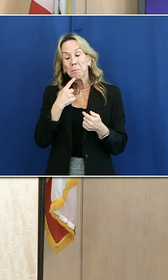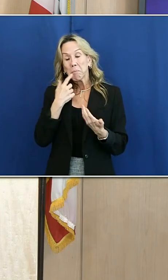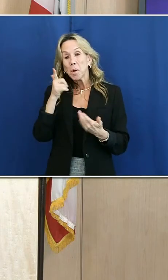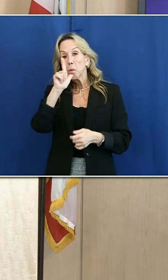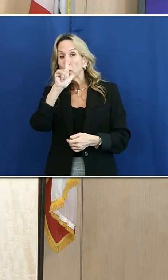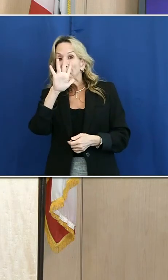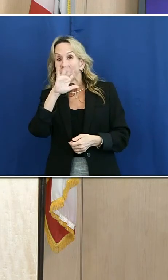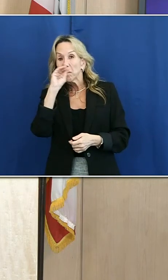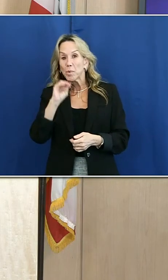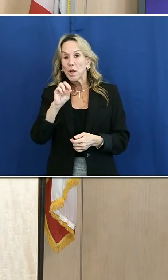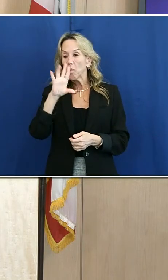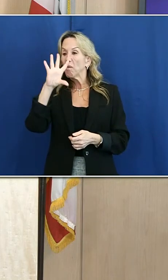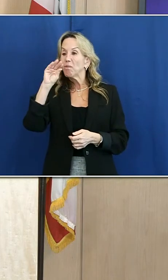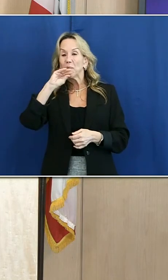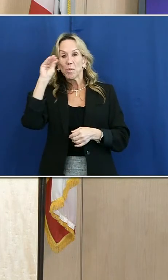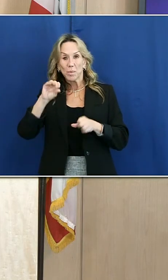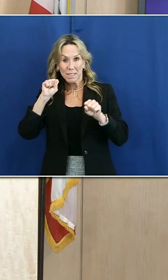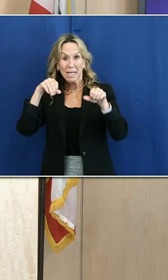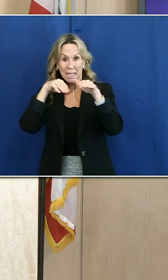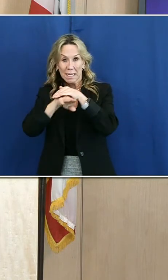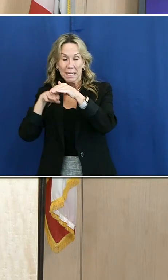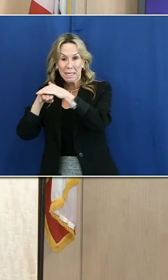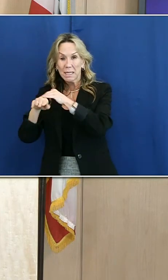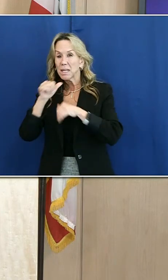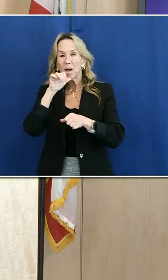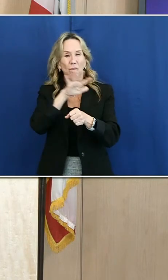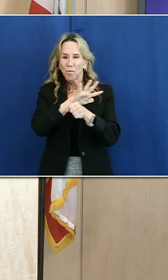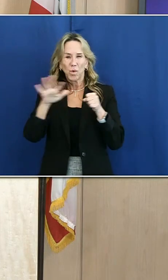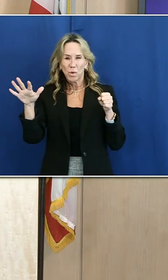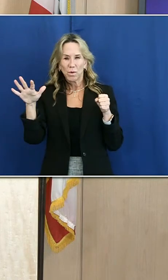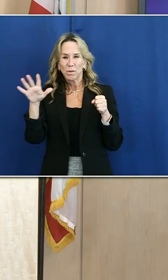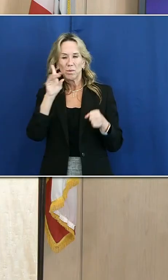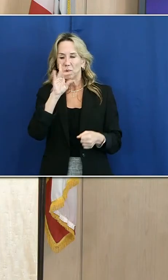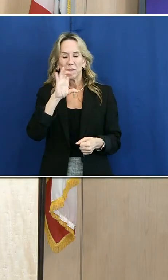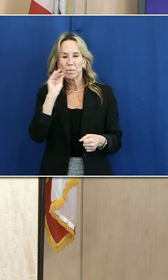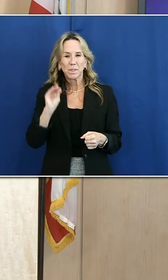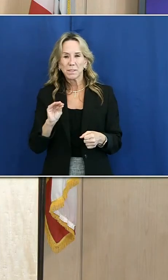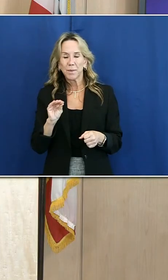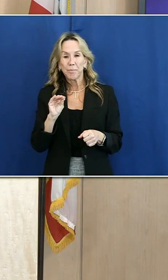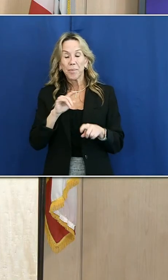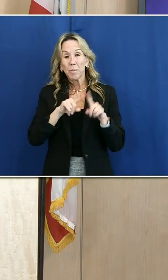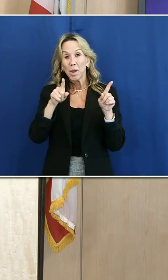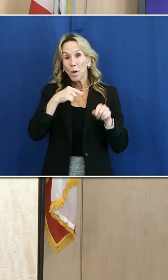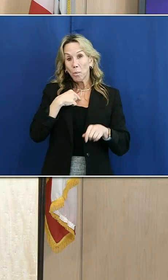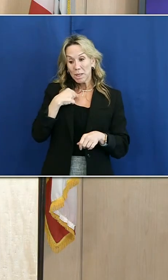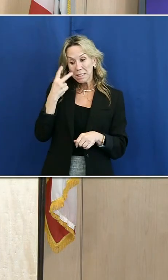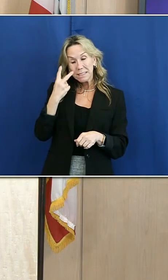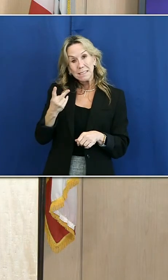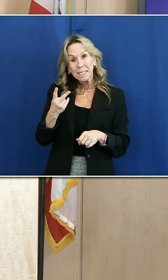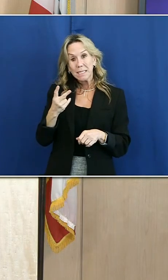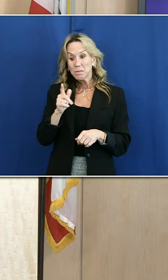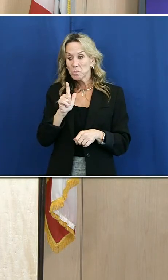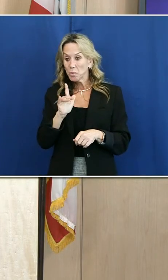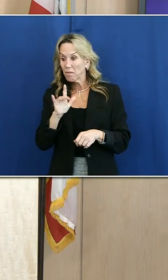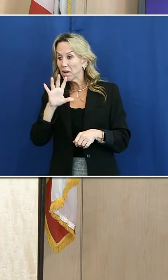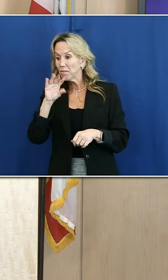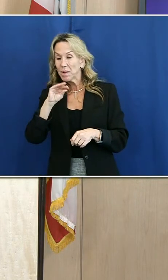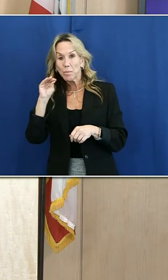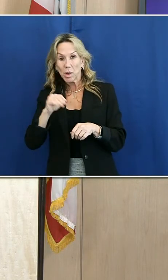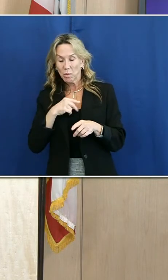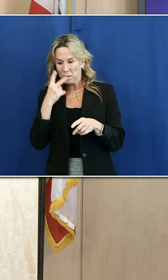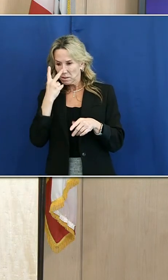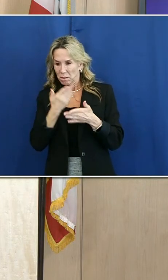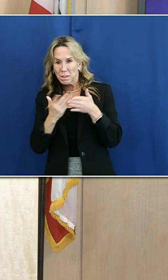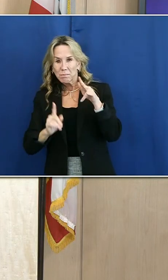25% or 50% of capacity, not a full 100%, as we see issues, people should also